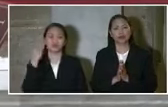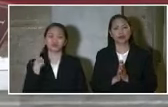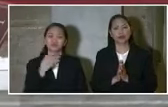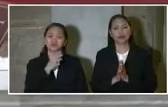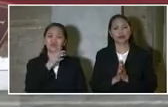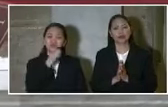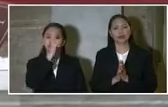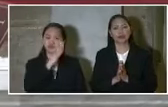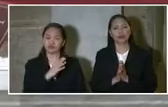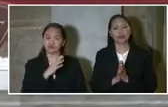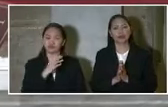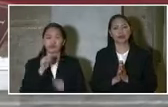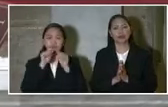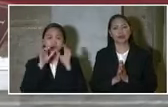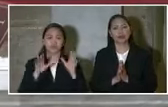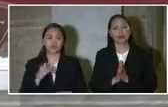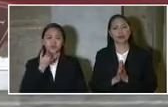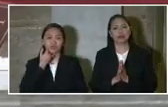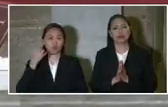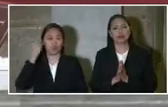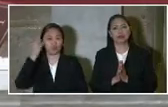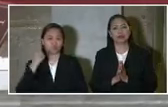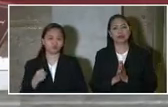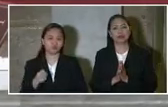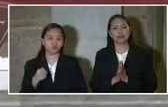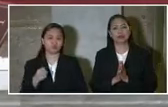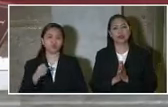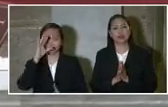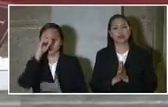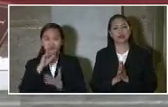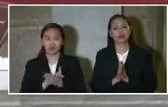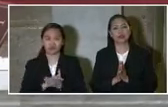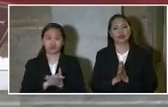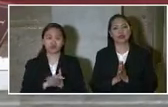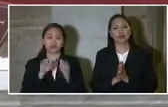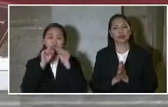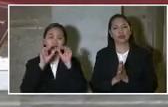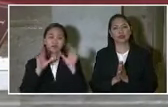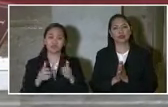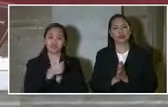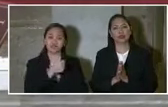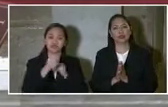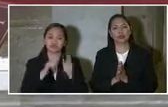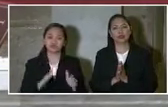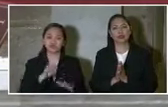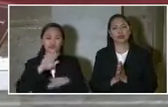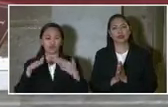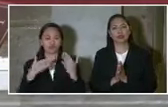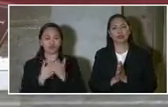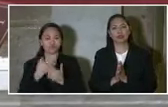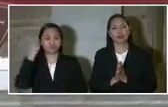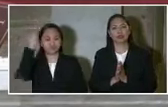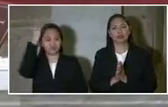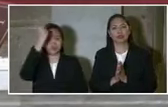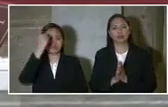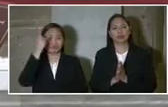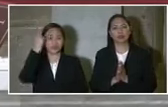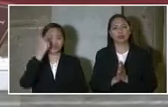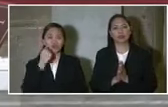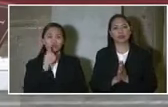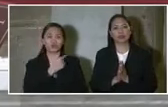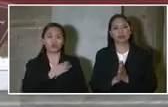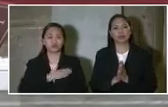God, with Blessed Joseph, her spouse, with the blessed apostles and all the saints who have pleased